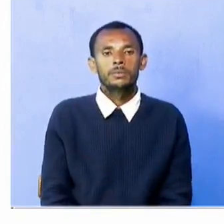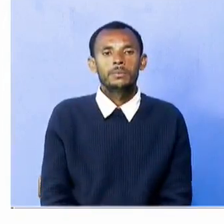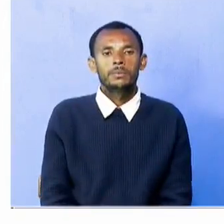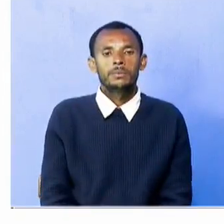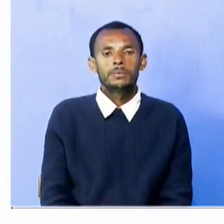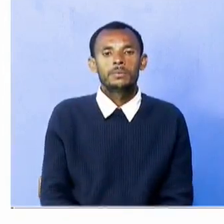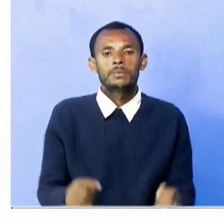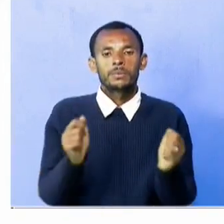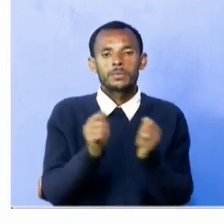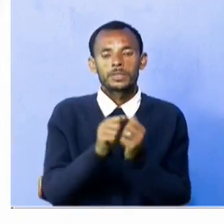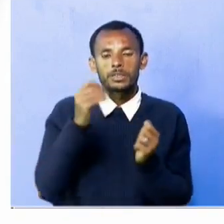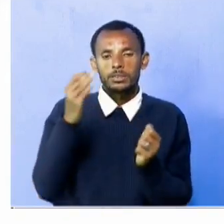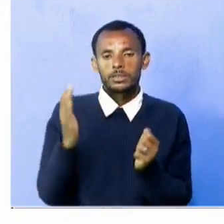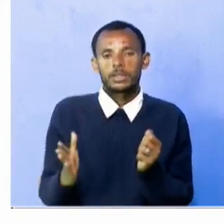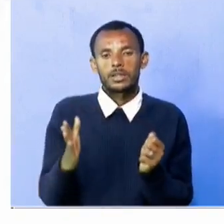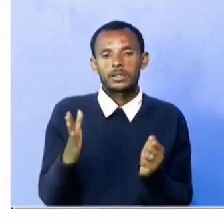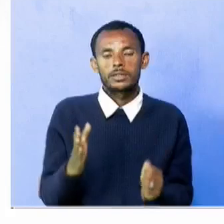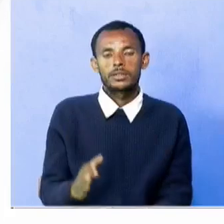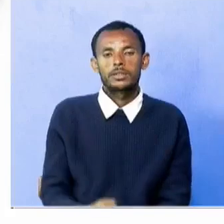with